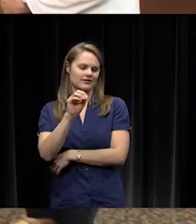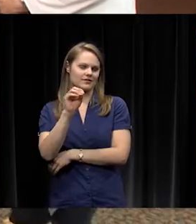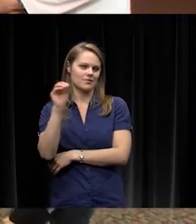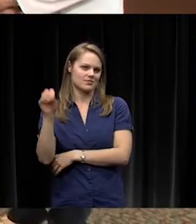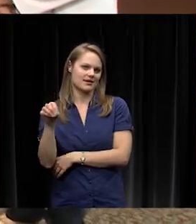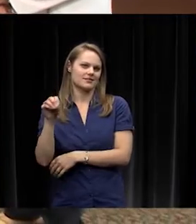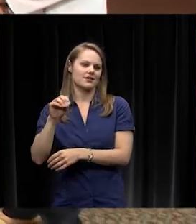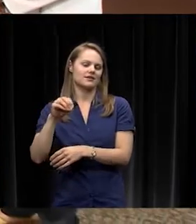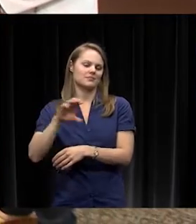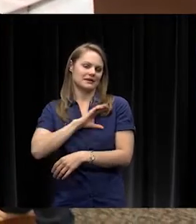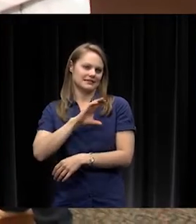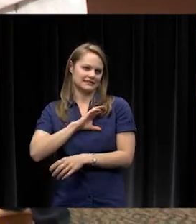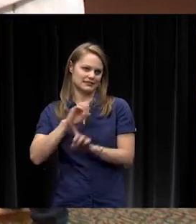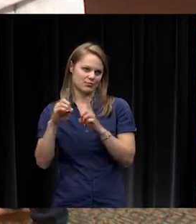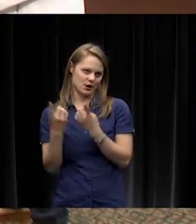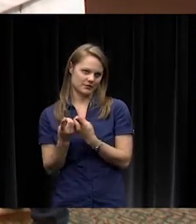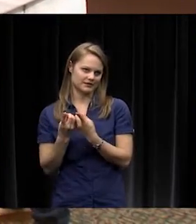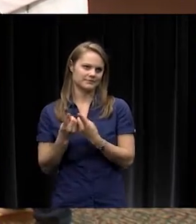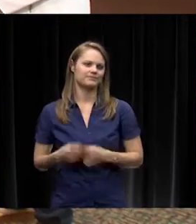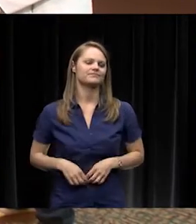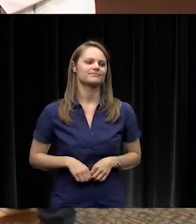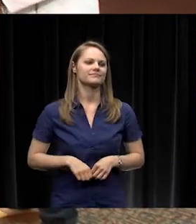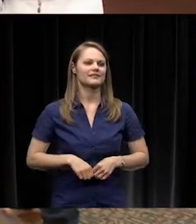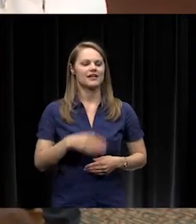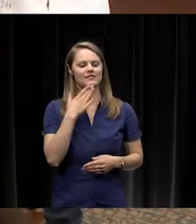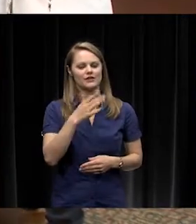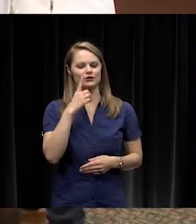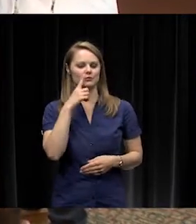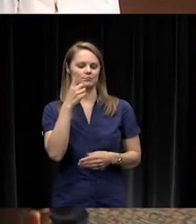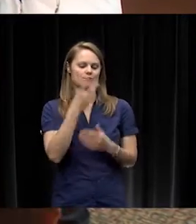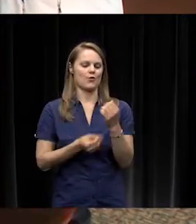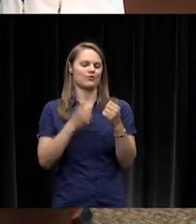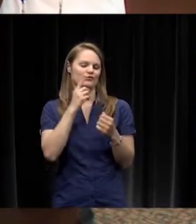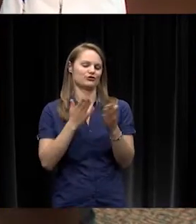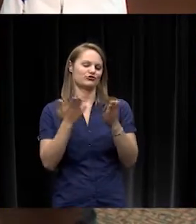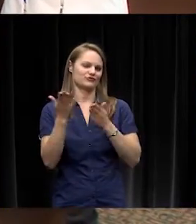PD. Congratulations, and thank you both for your service.